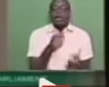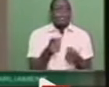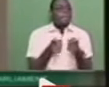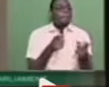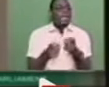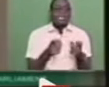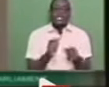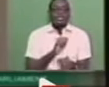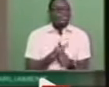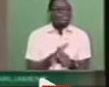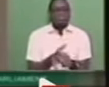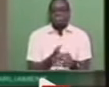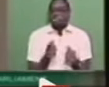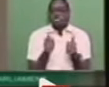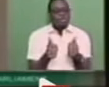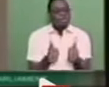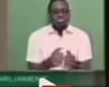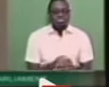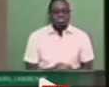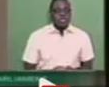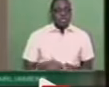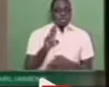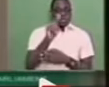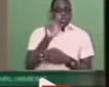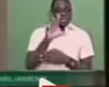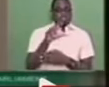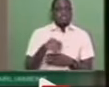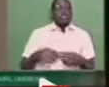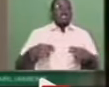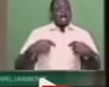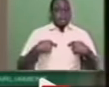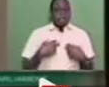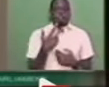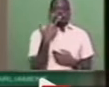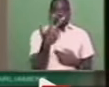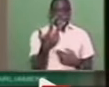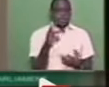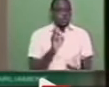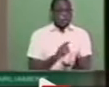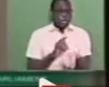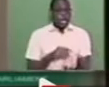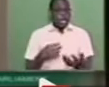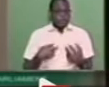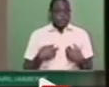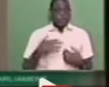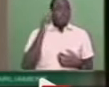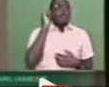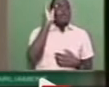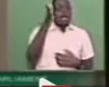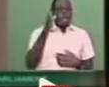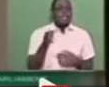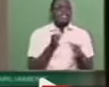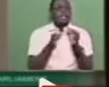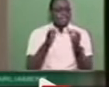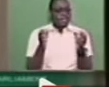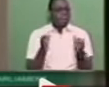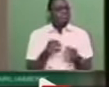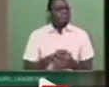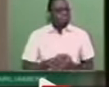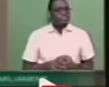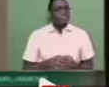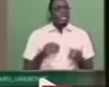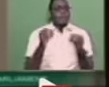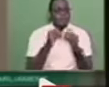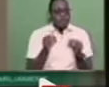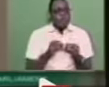bench, and they will go into more depth and details about the handling of the COVID and their own suggestions as we go forward. But it